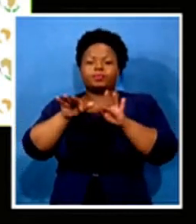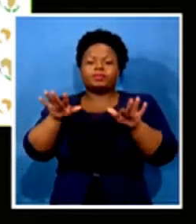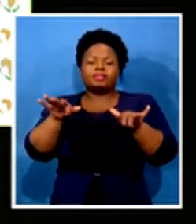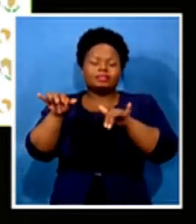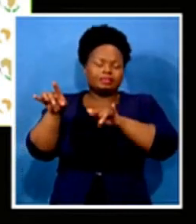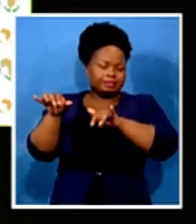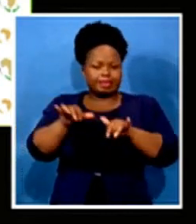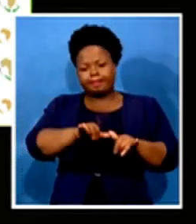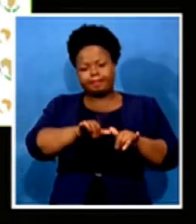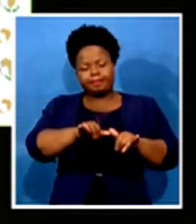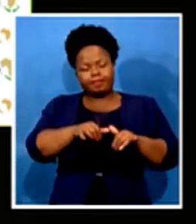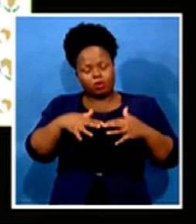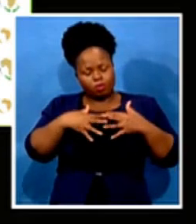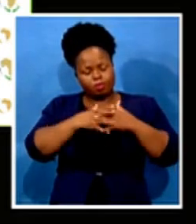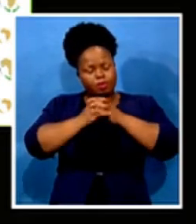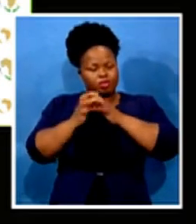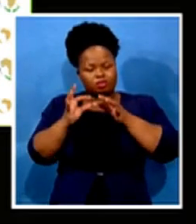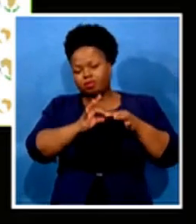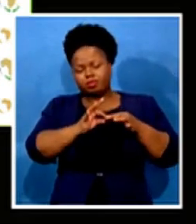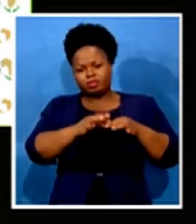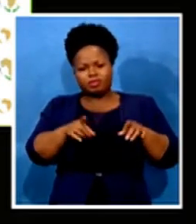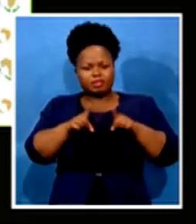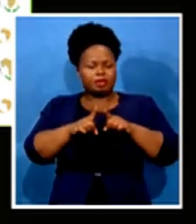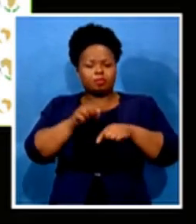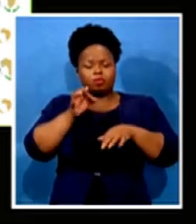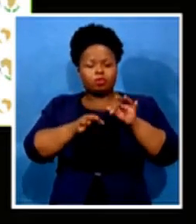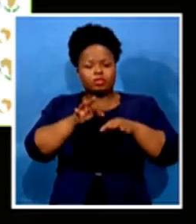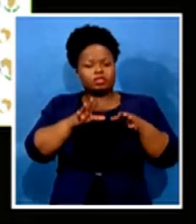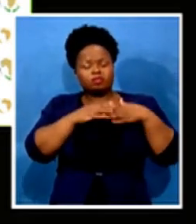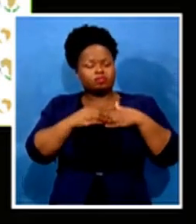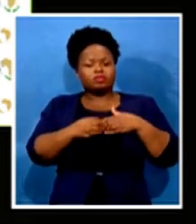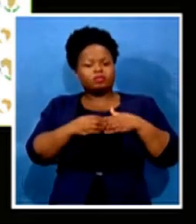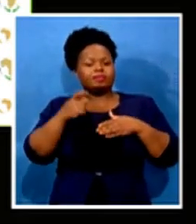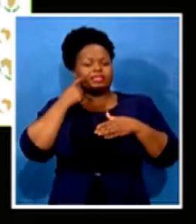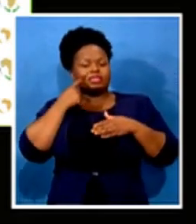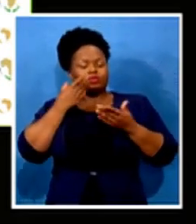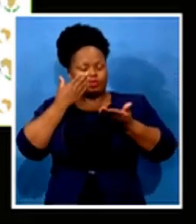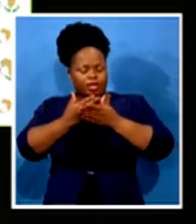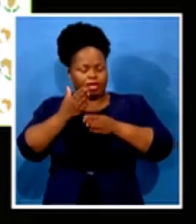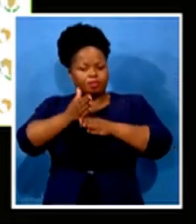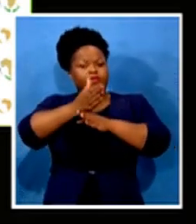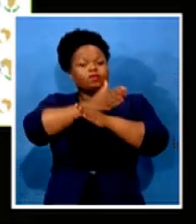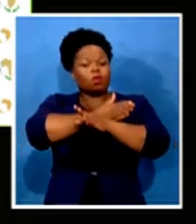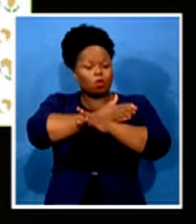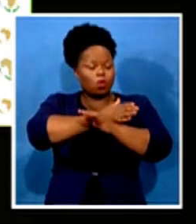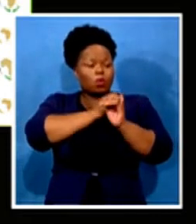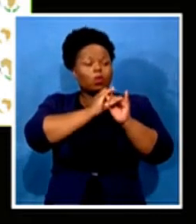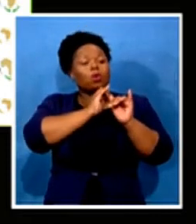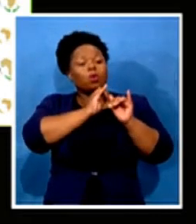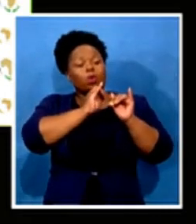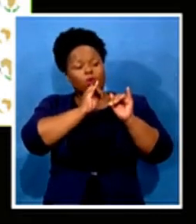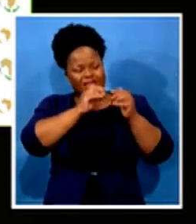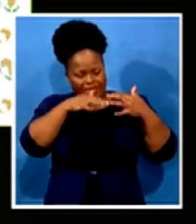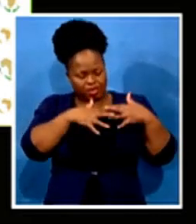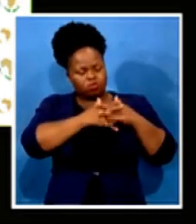political leadership that enable us to fight a spirited fight in the first wave is so much indicated now.